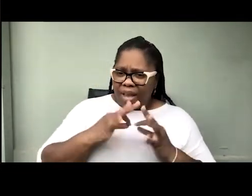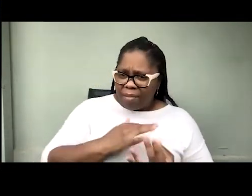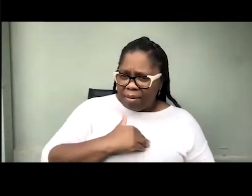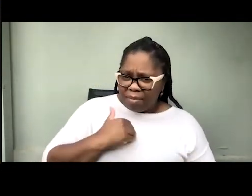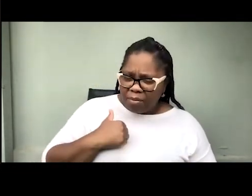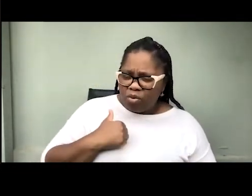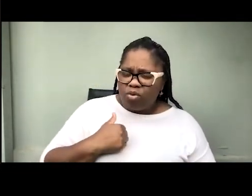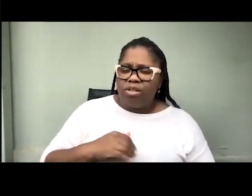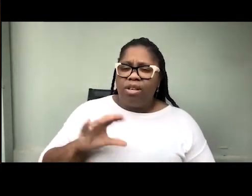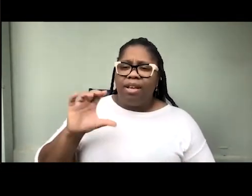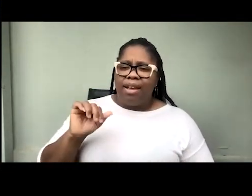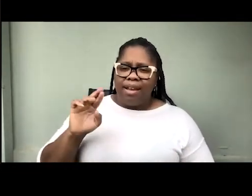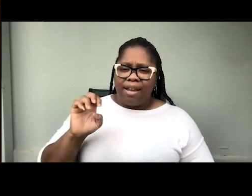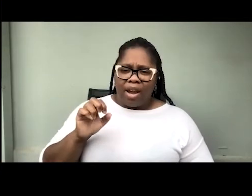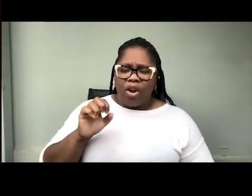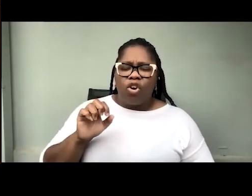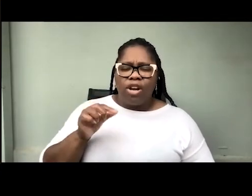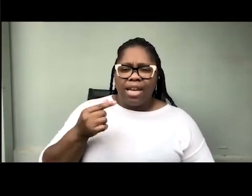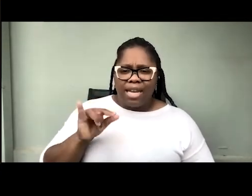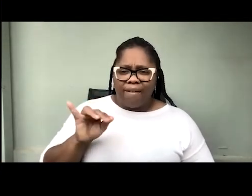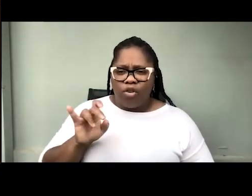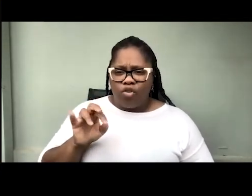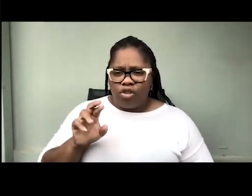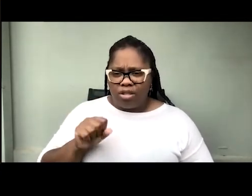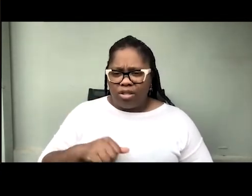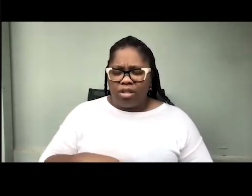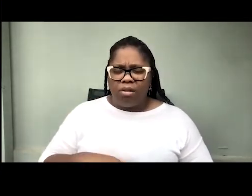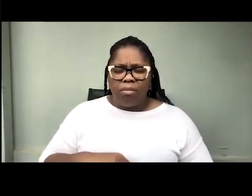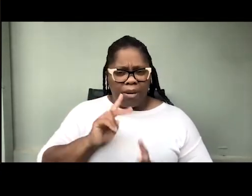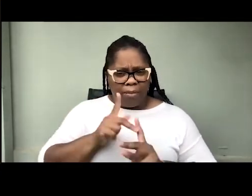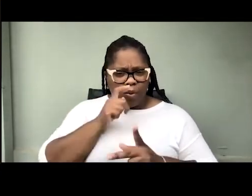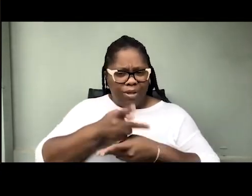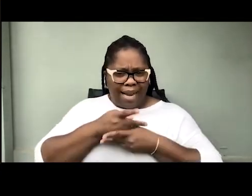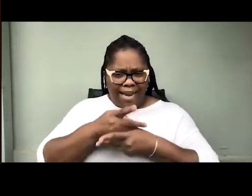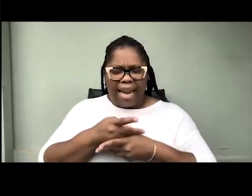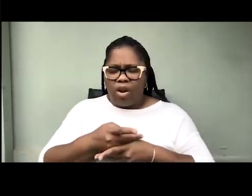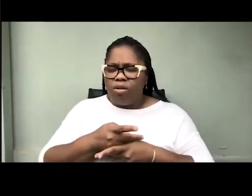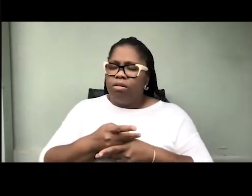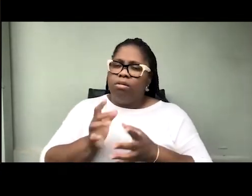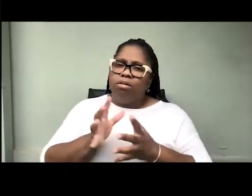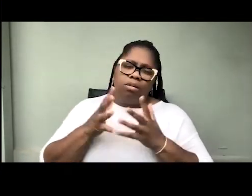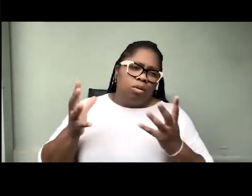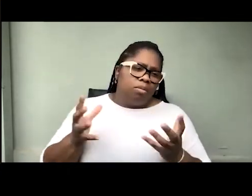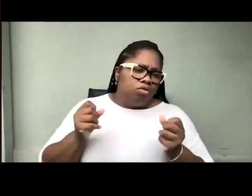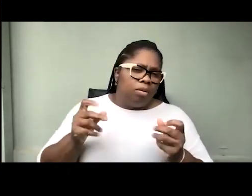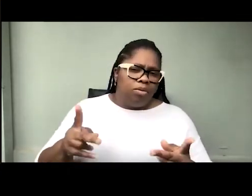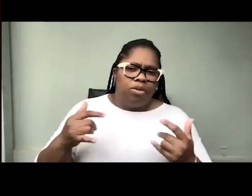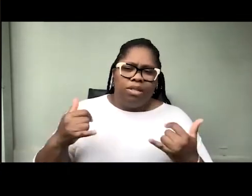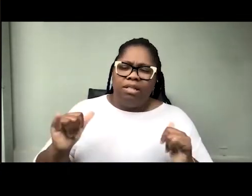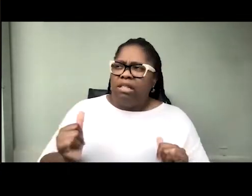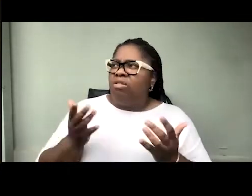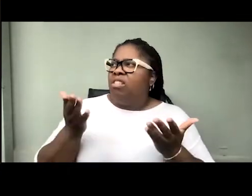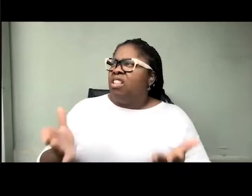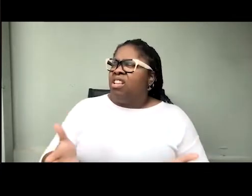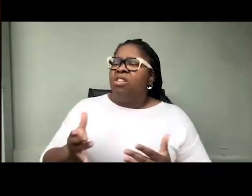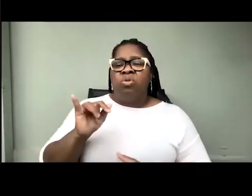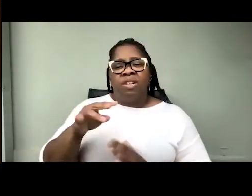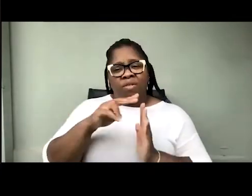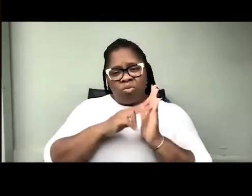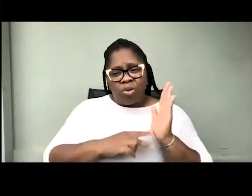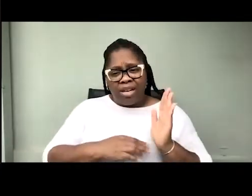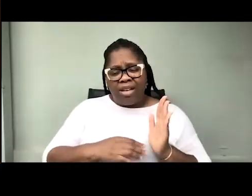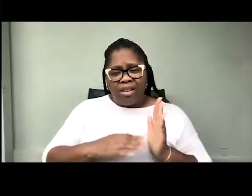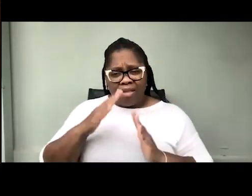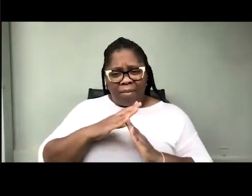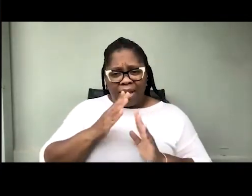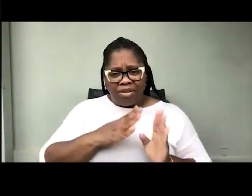adults and caregivers of older adults. There's just so much opportunity out there right now. So if you read the master plan, you'll see